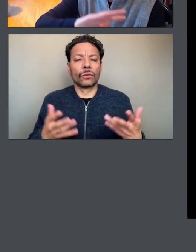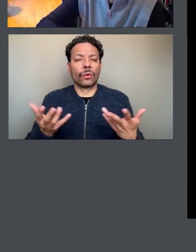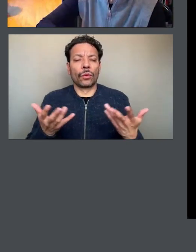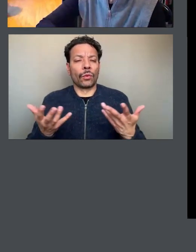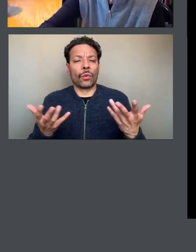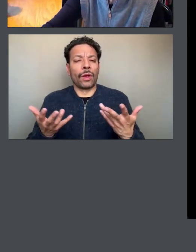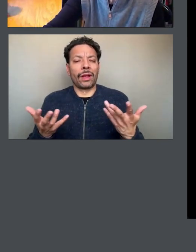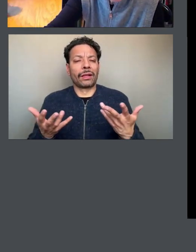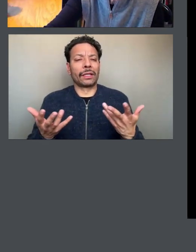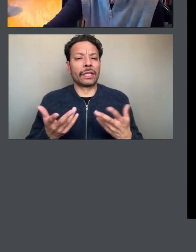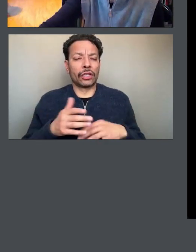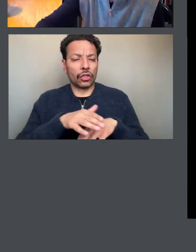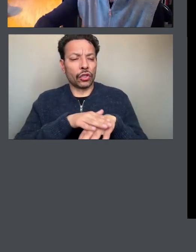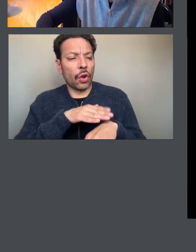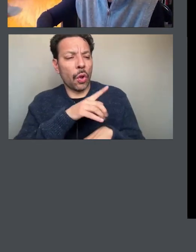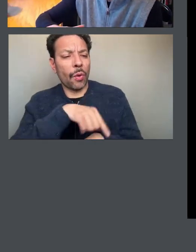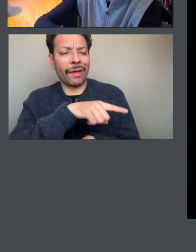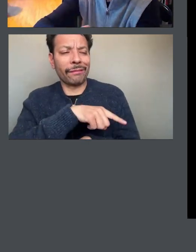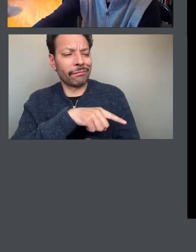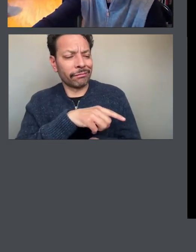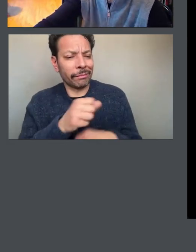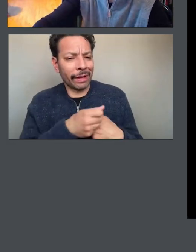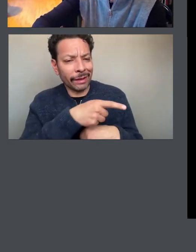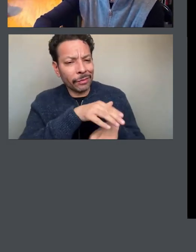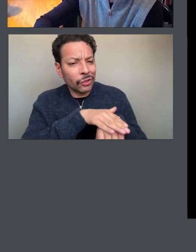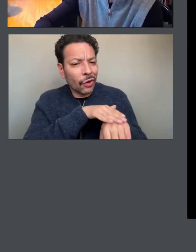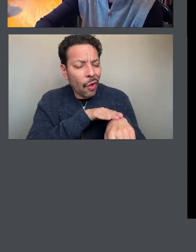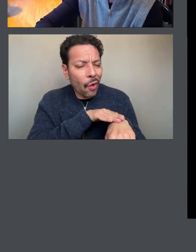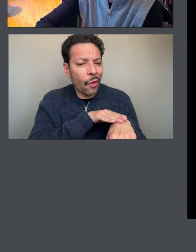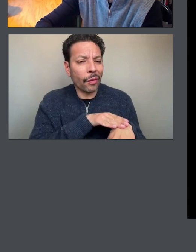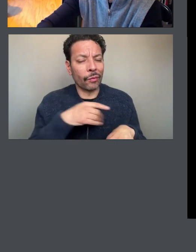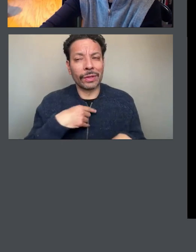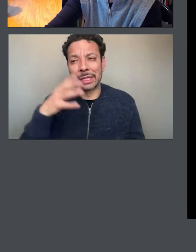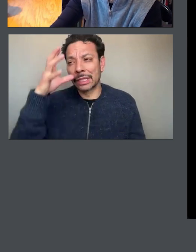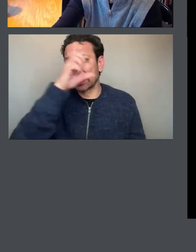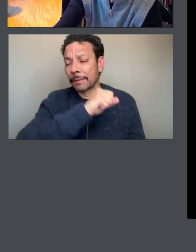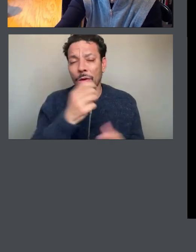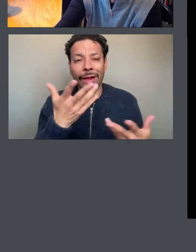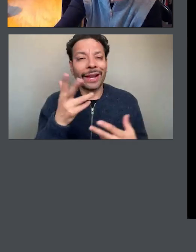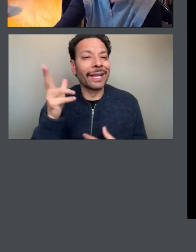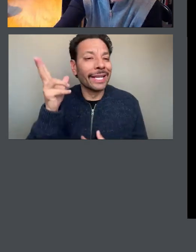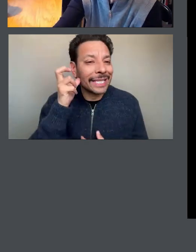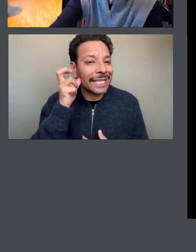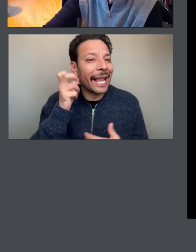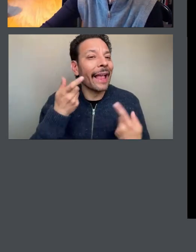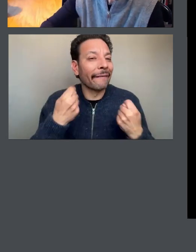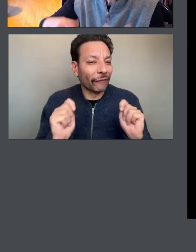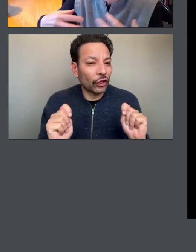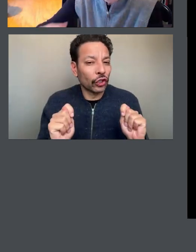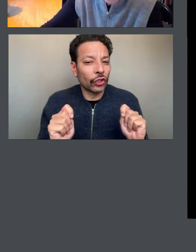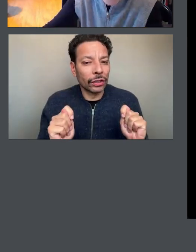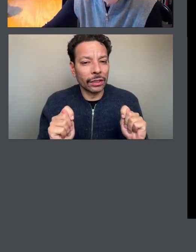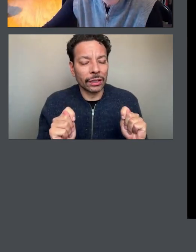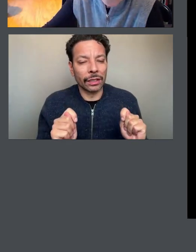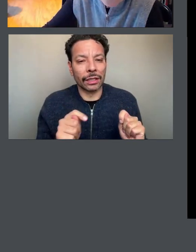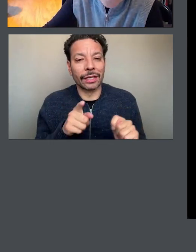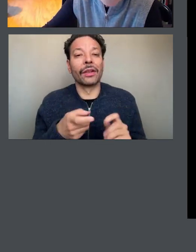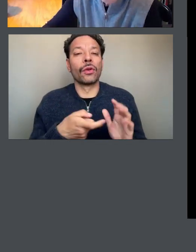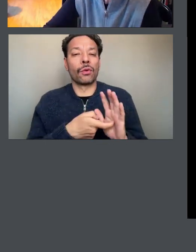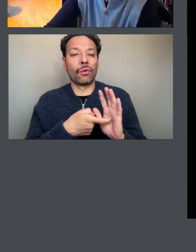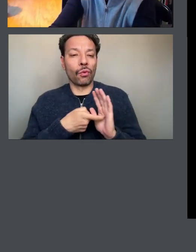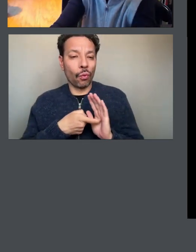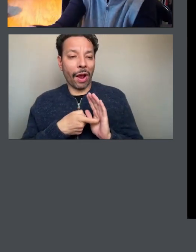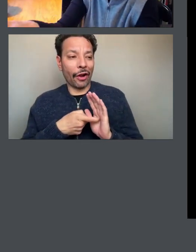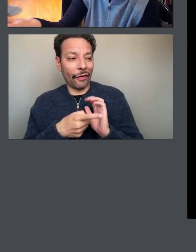that's slowing them down? And our assumption, of course, is the listening effort that is required of them.